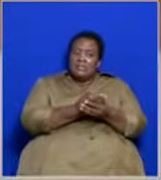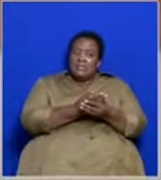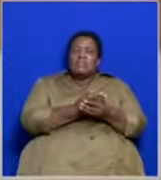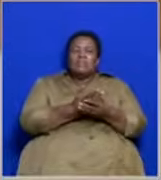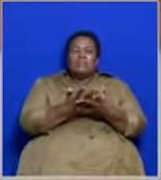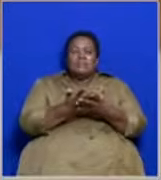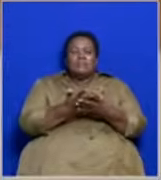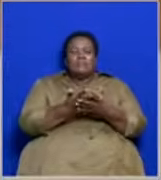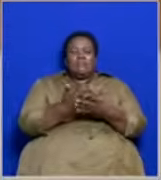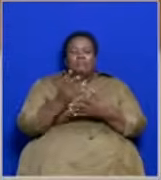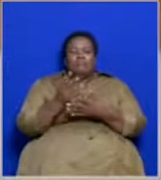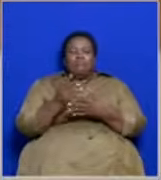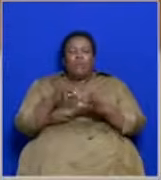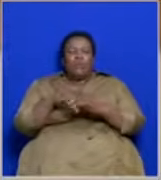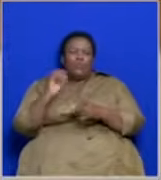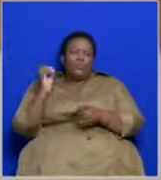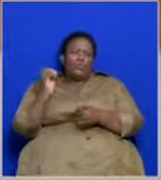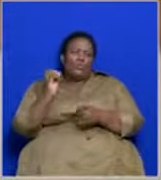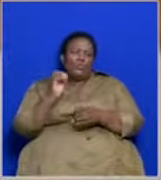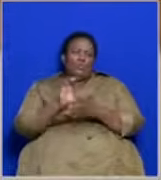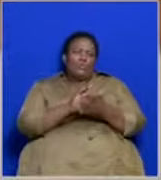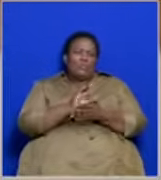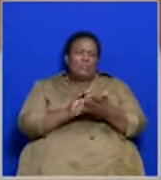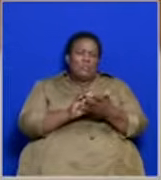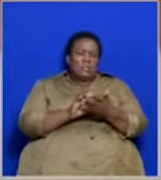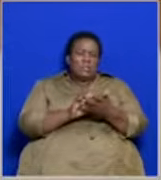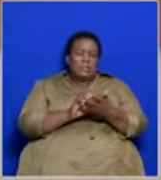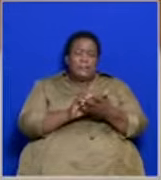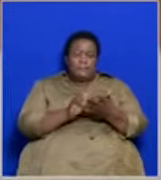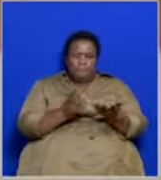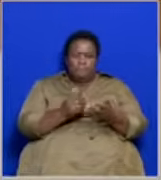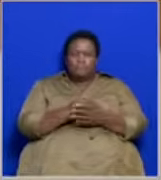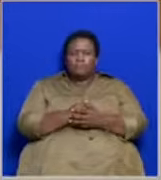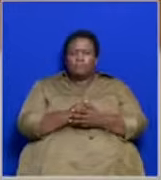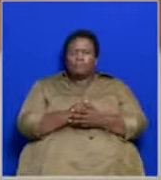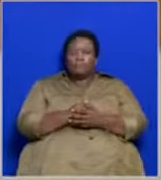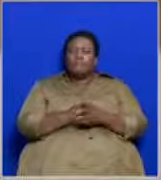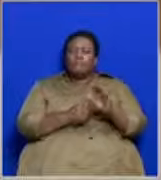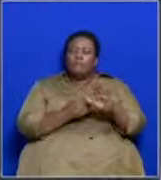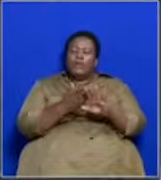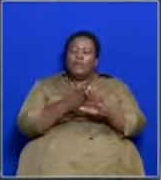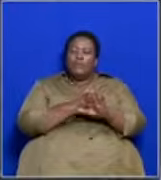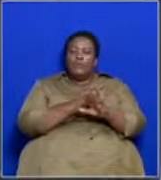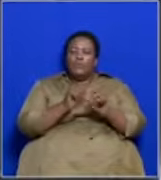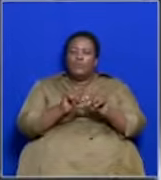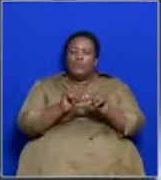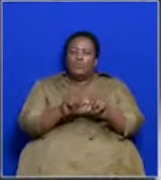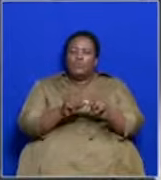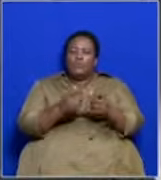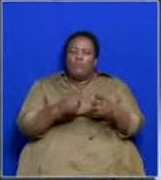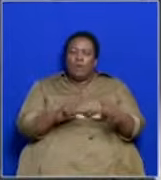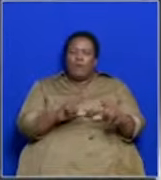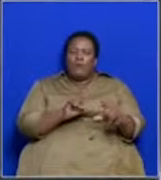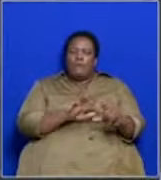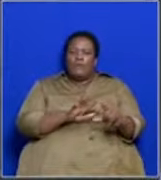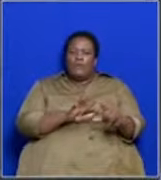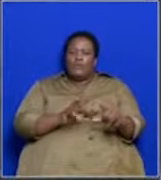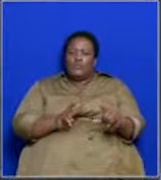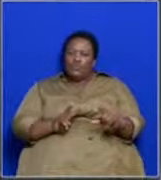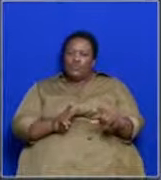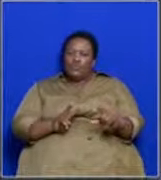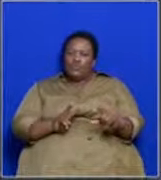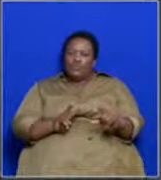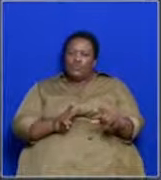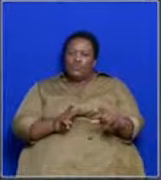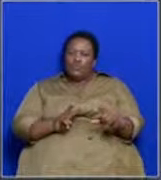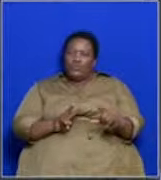from paragraph 52? Just before going to paragraph 52,